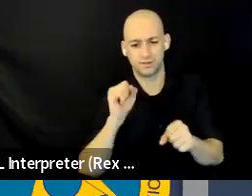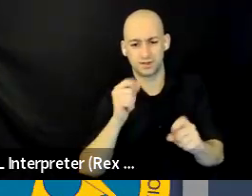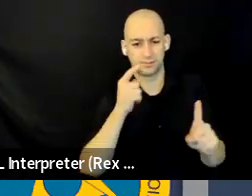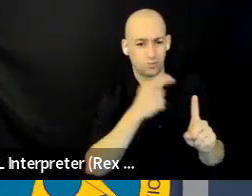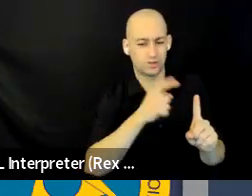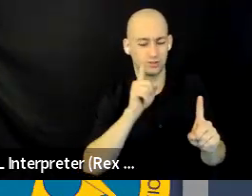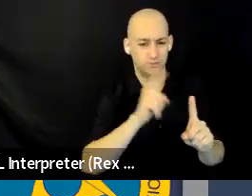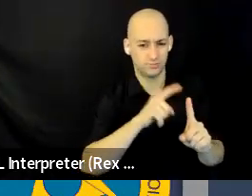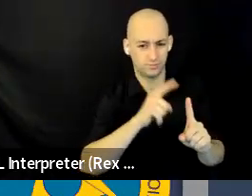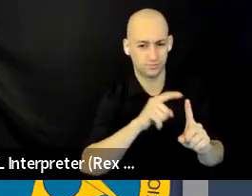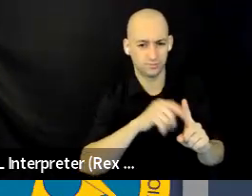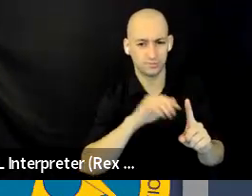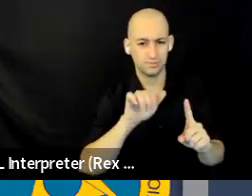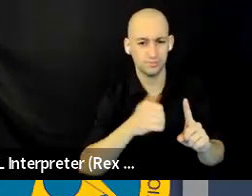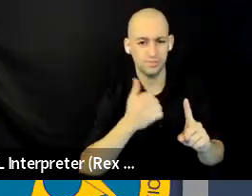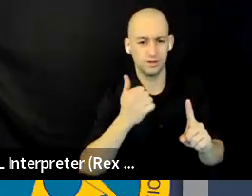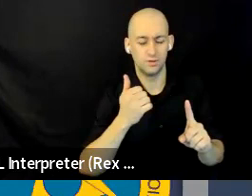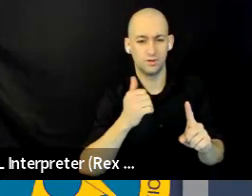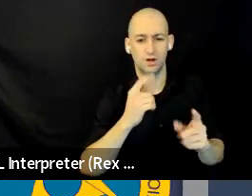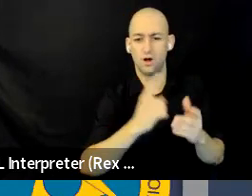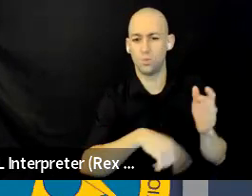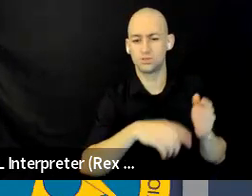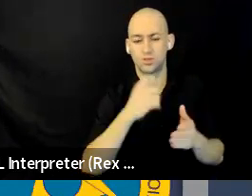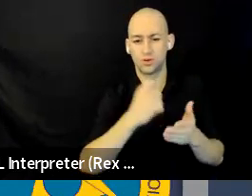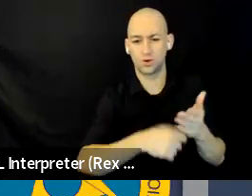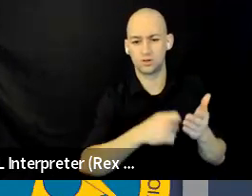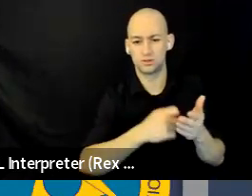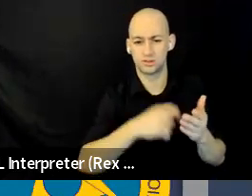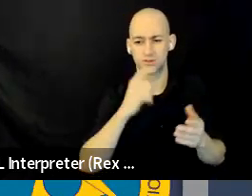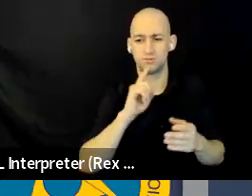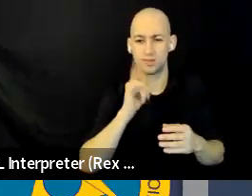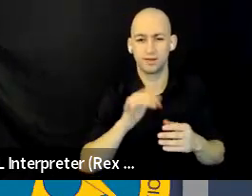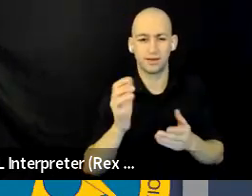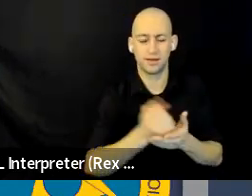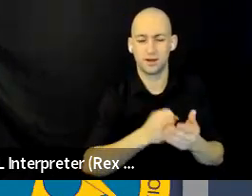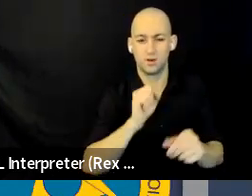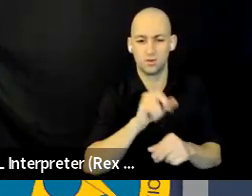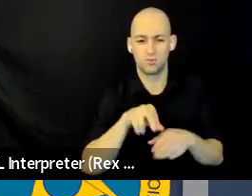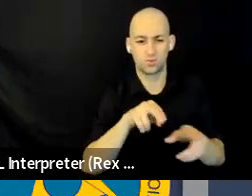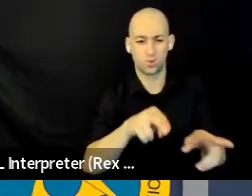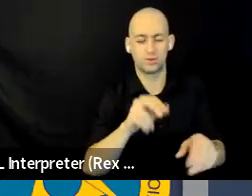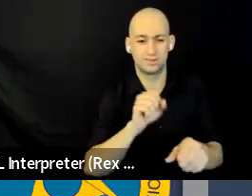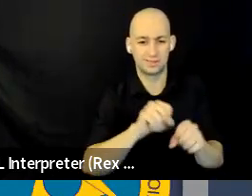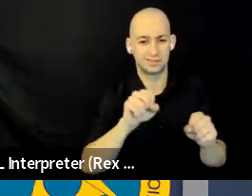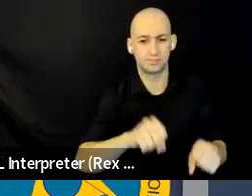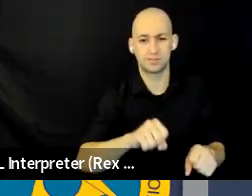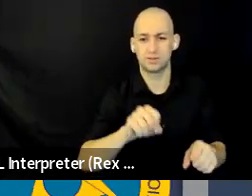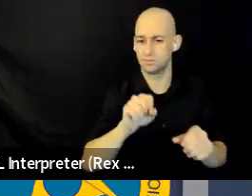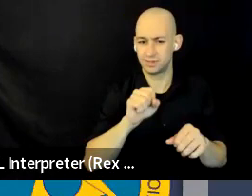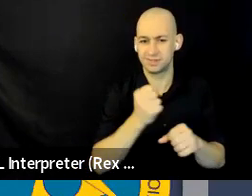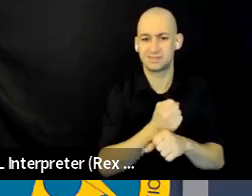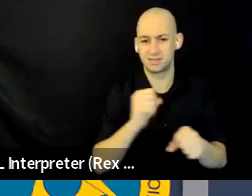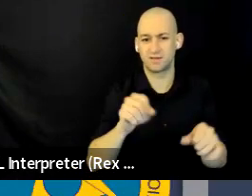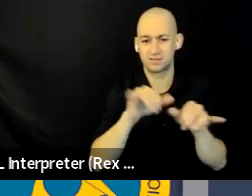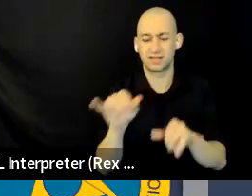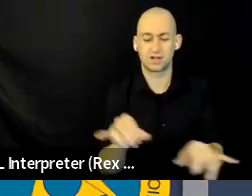to how, what would it cost to actually get our road systems up to safe standards? I'm wondering, is